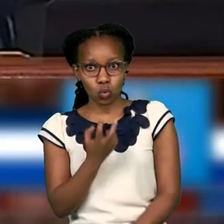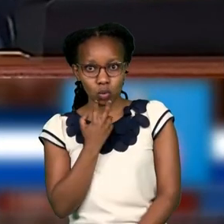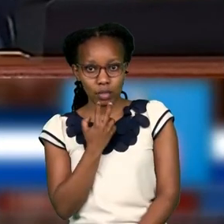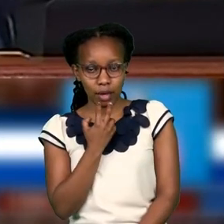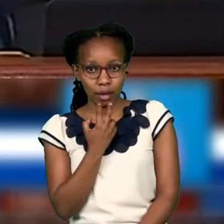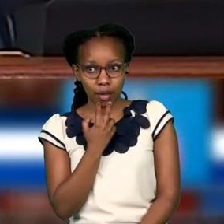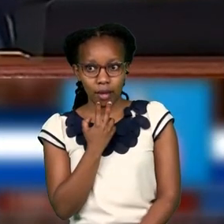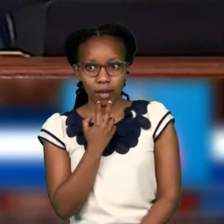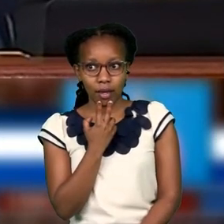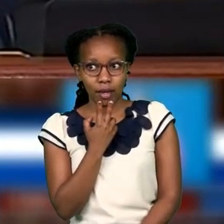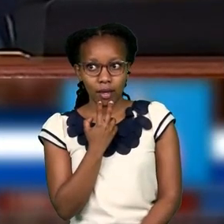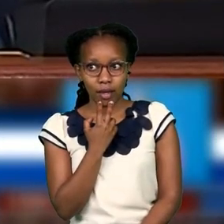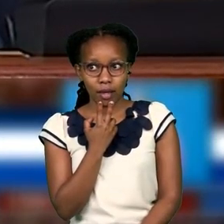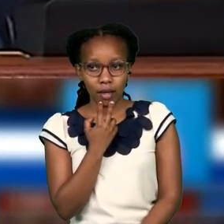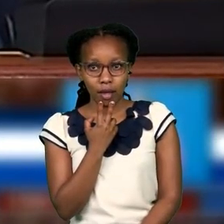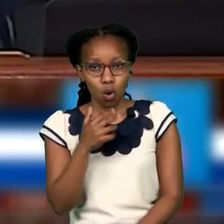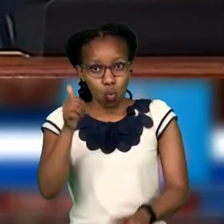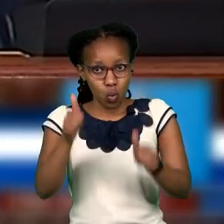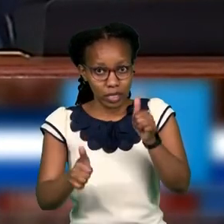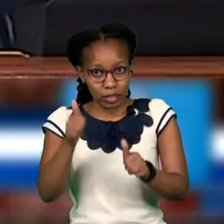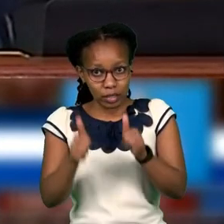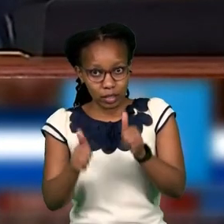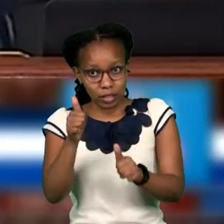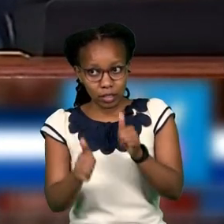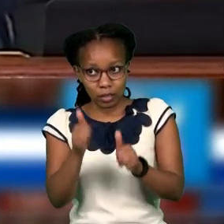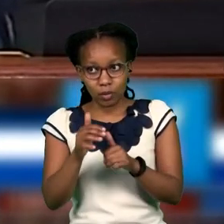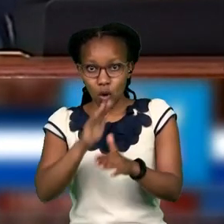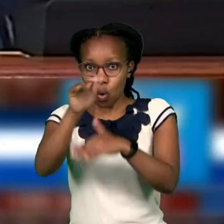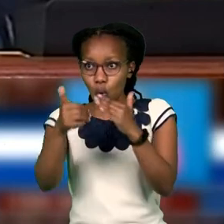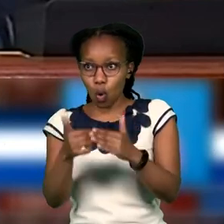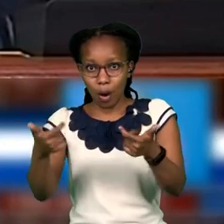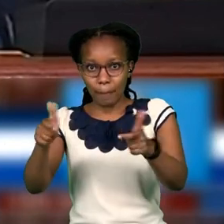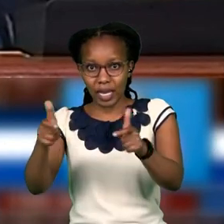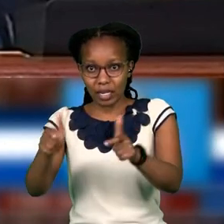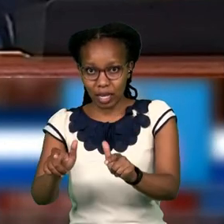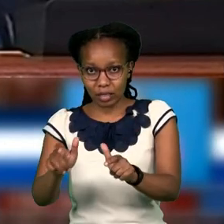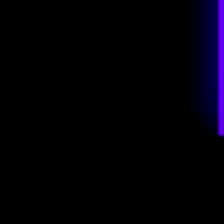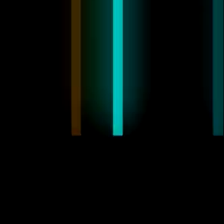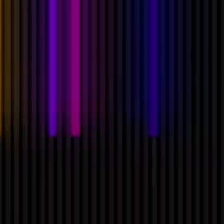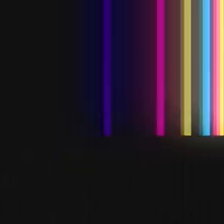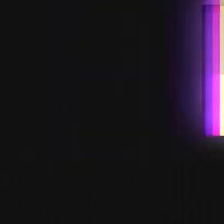serve as a lesson to all other media houses.